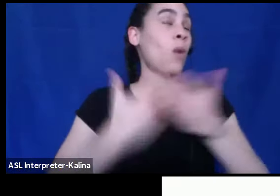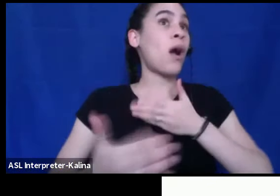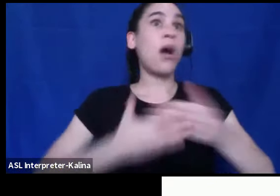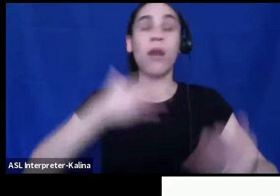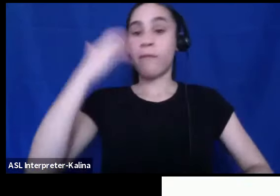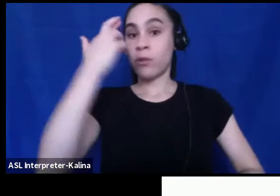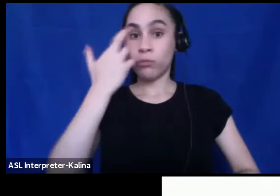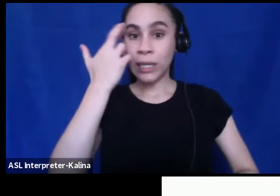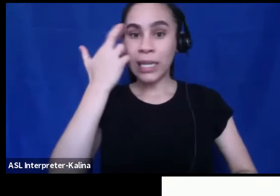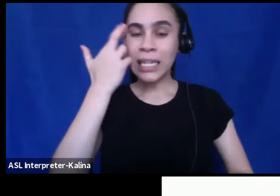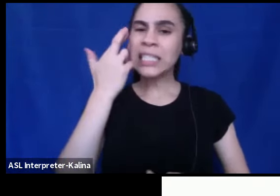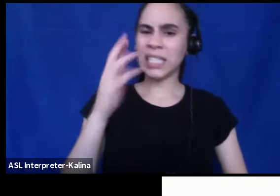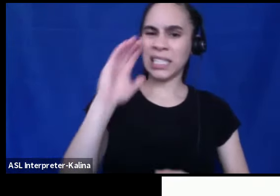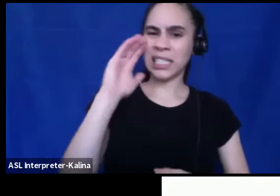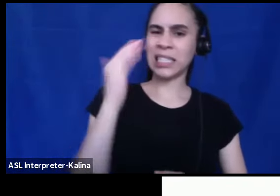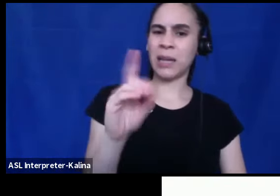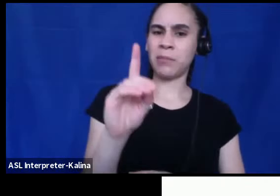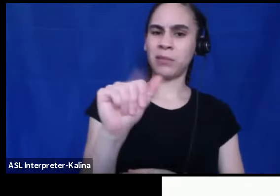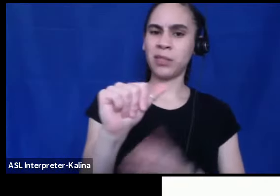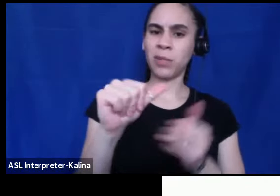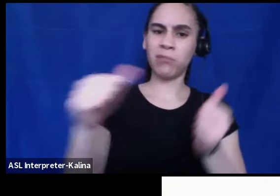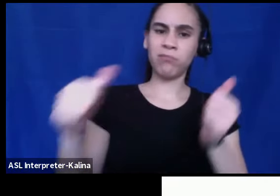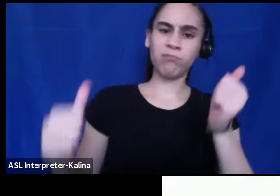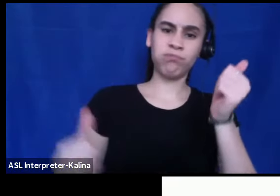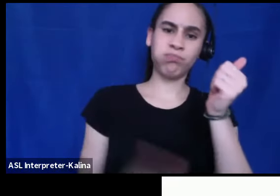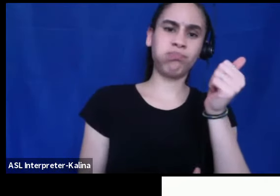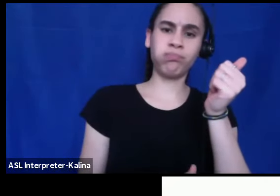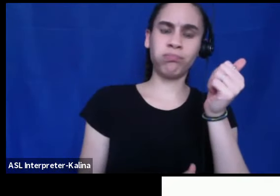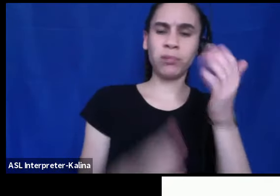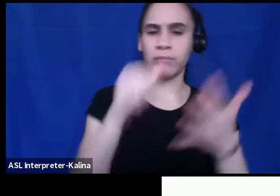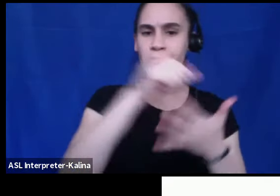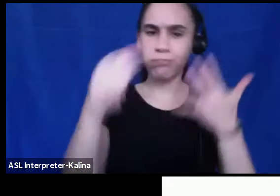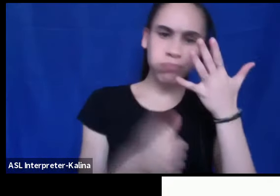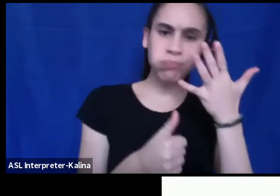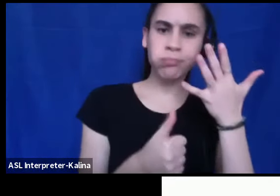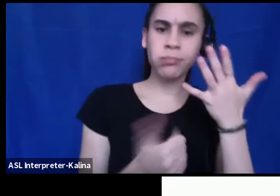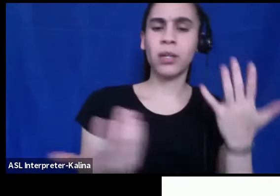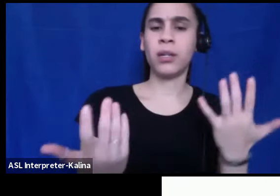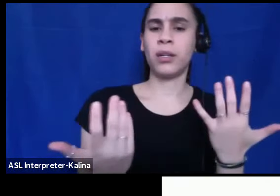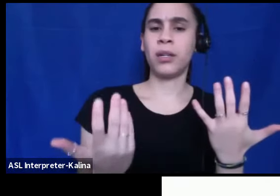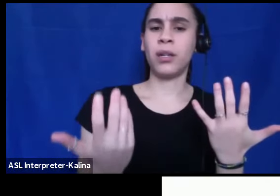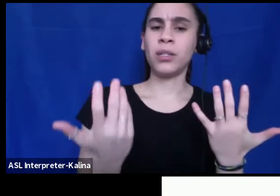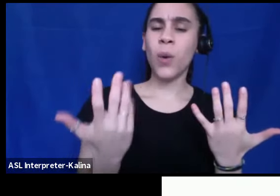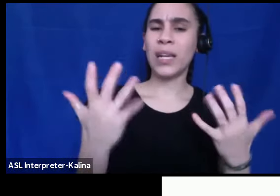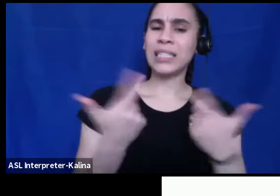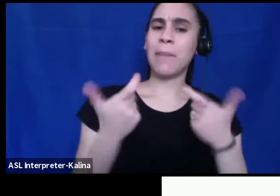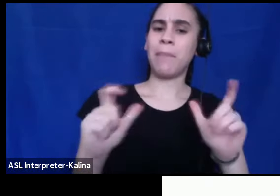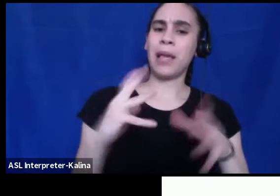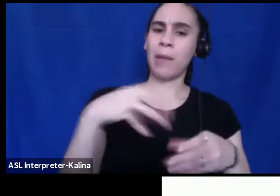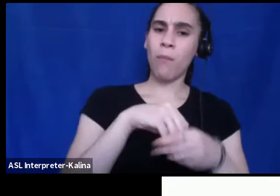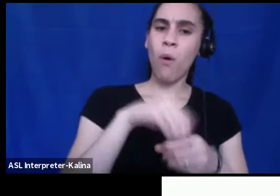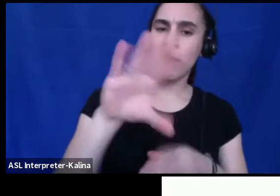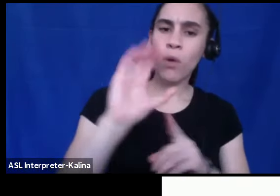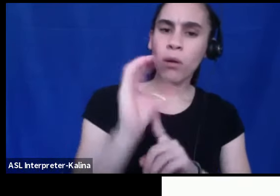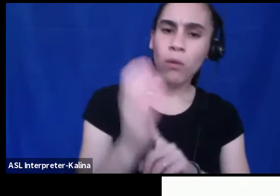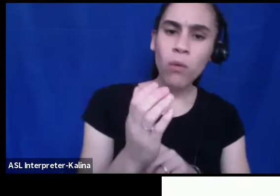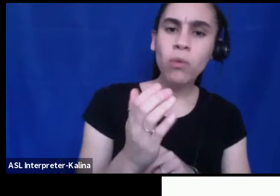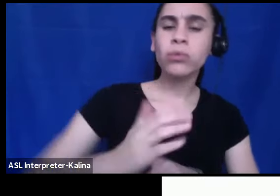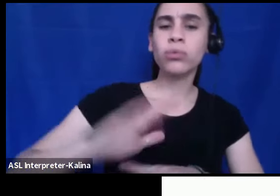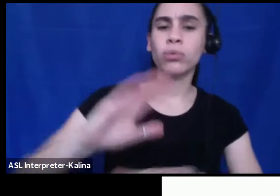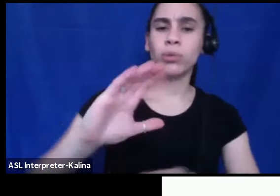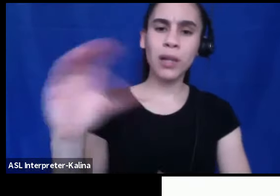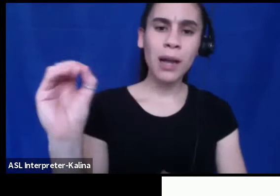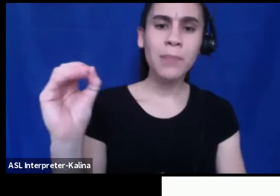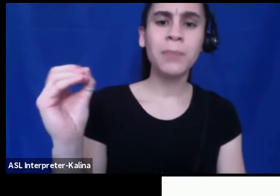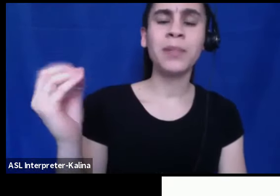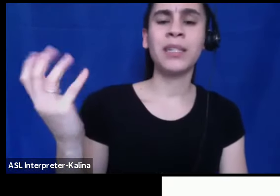an afterthought, and it's not. It's a really big part of your culture and your company and the world at